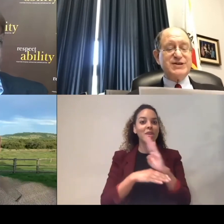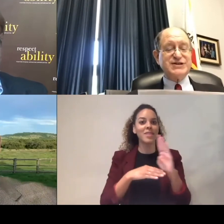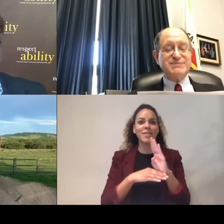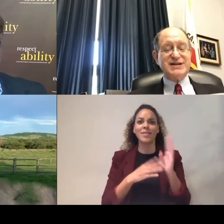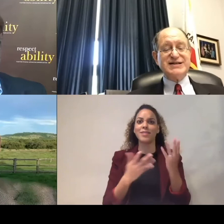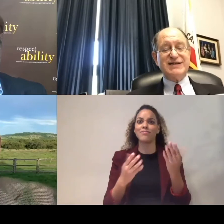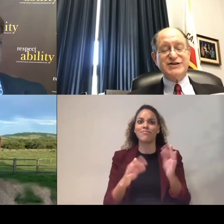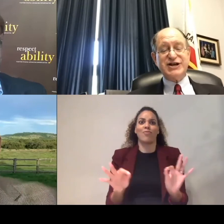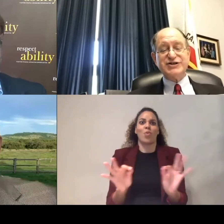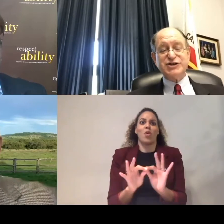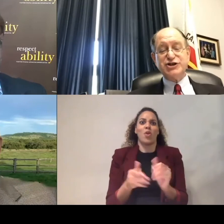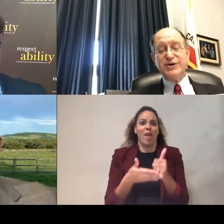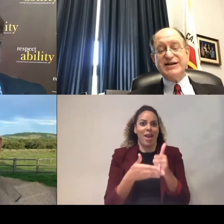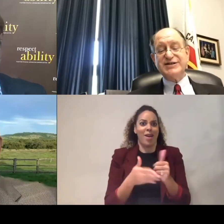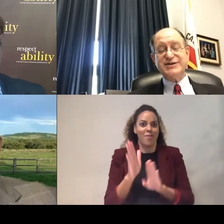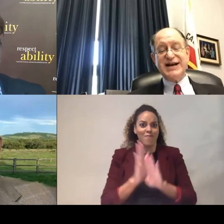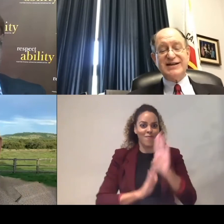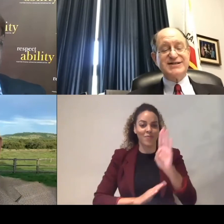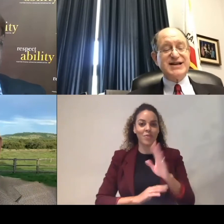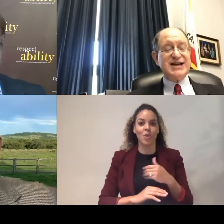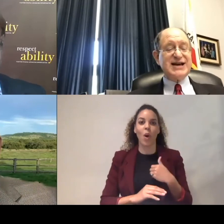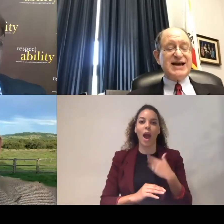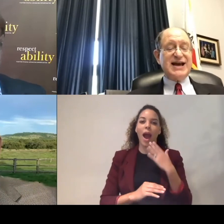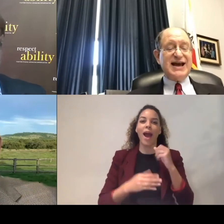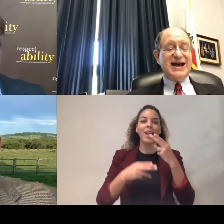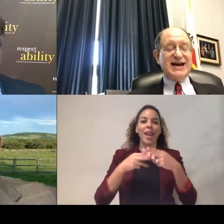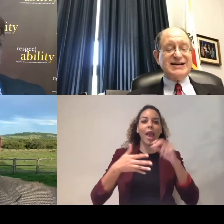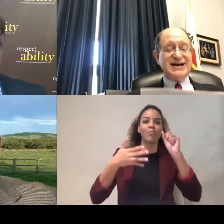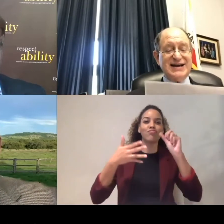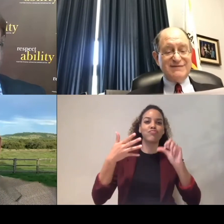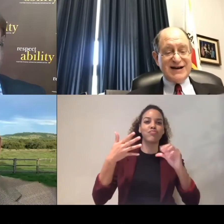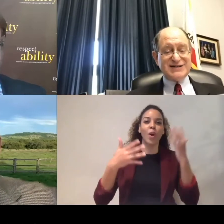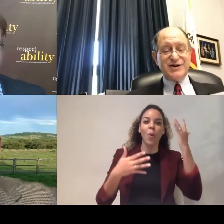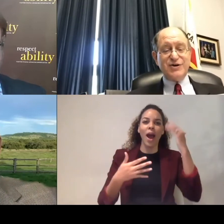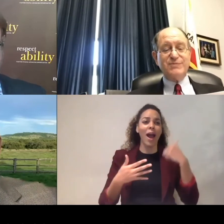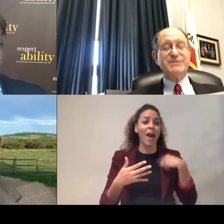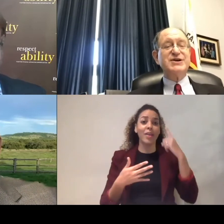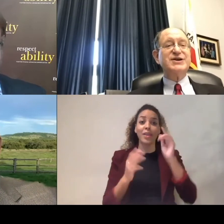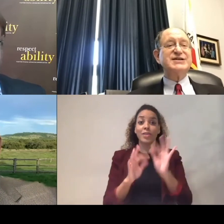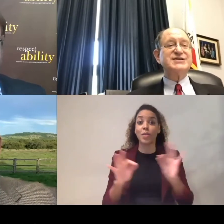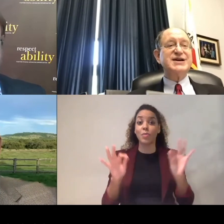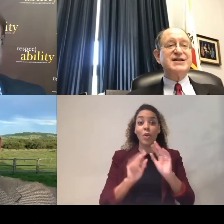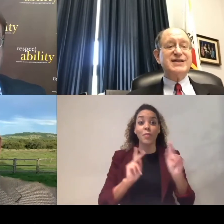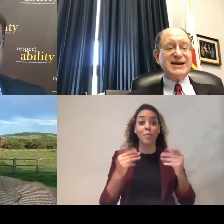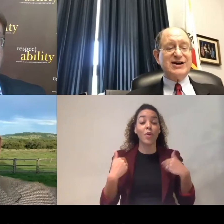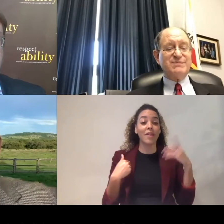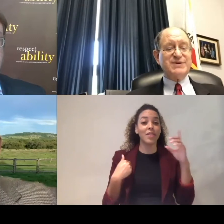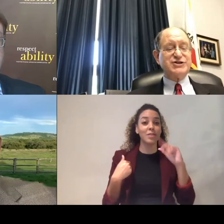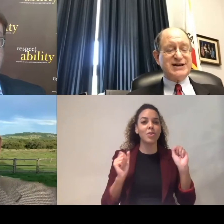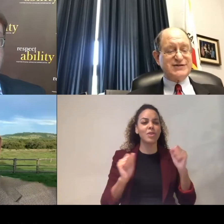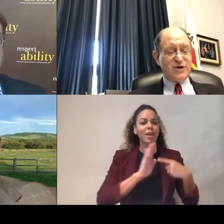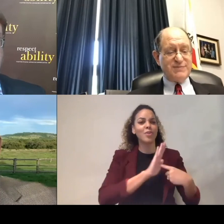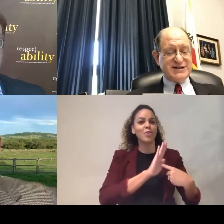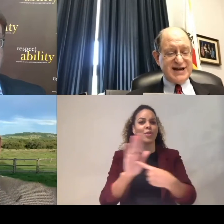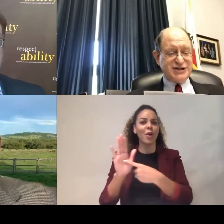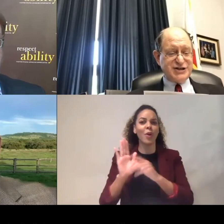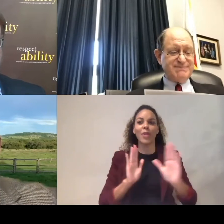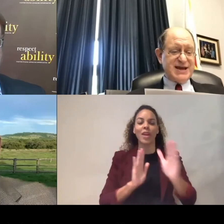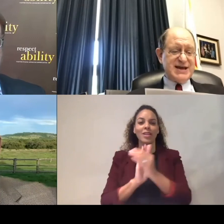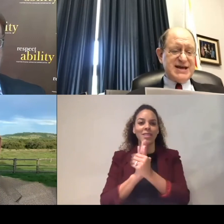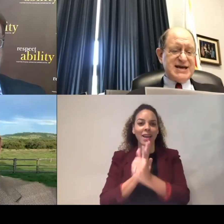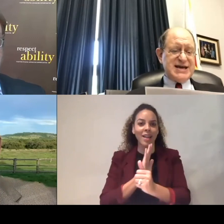with disabilities have a chance to showcase their talents and invest in their home communities, they can help us transform this